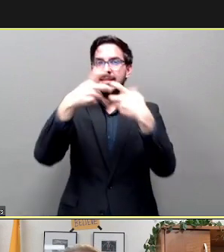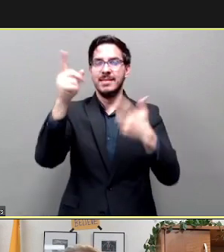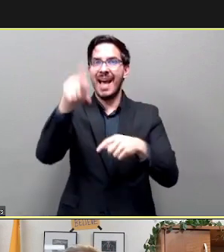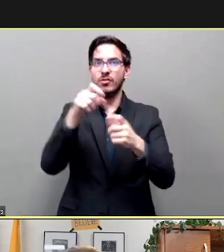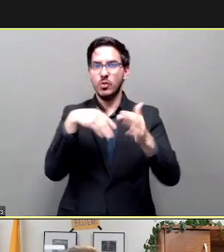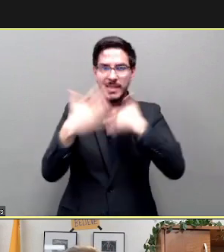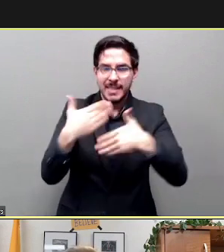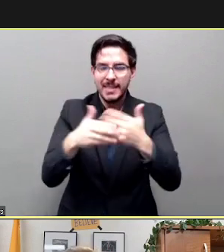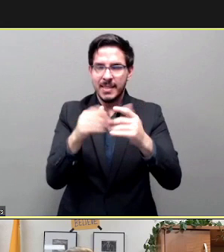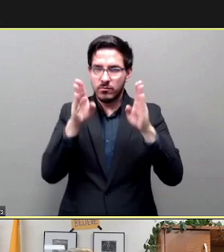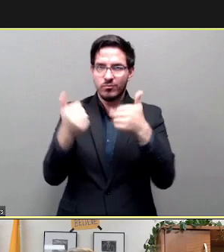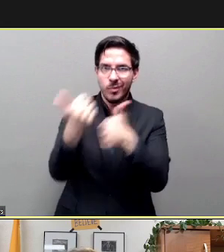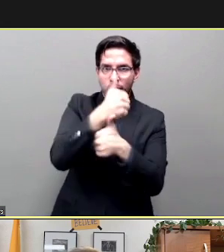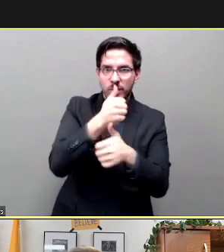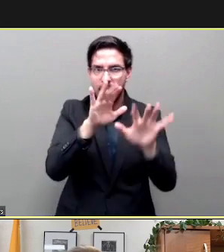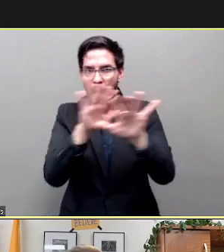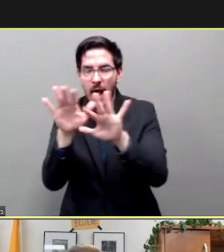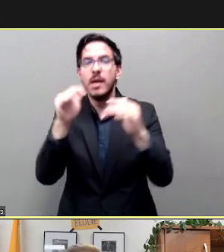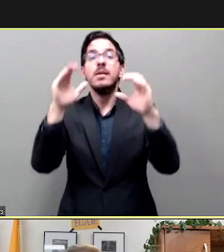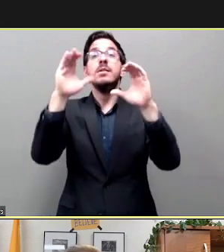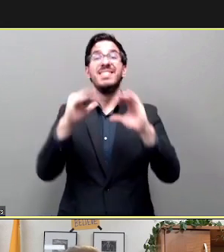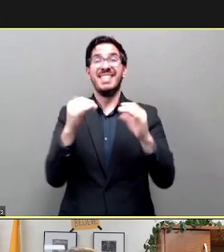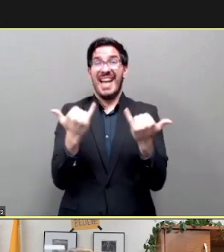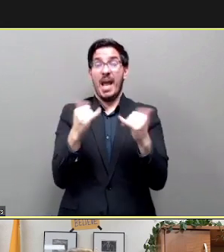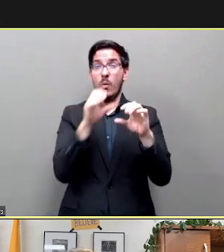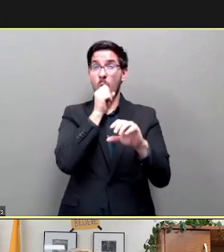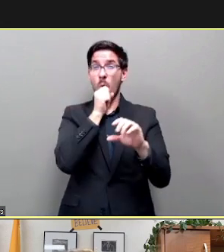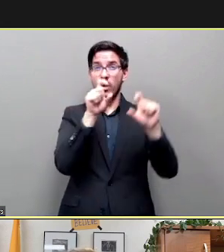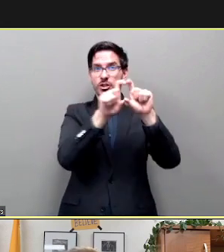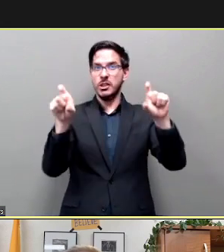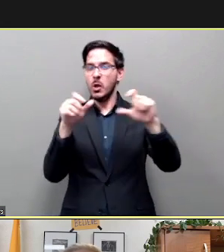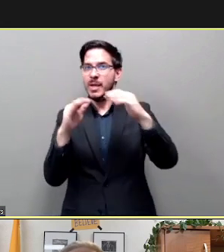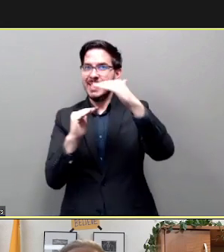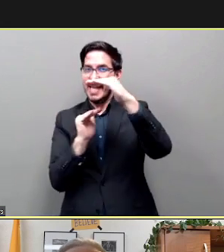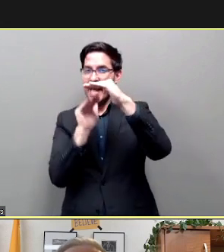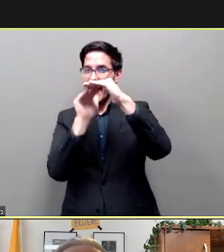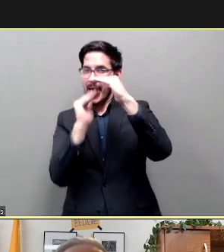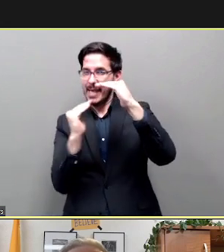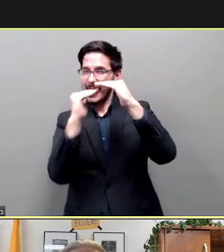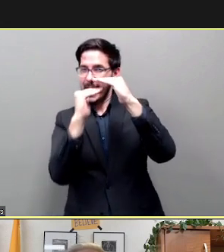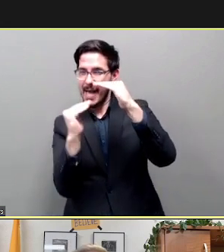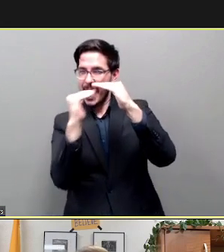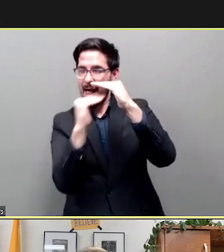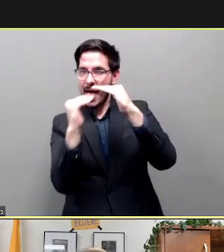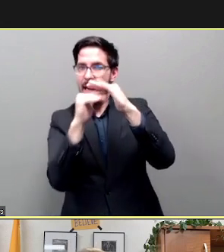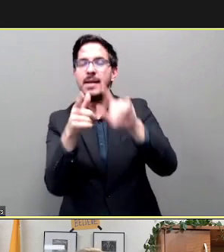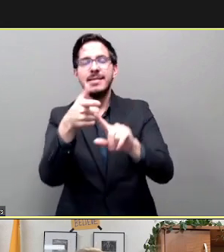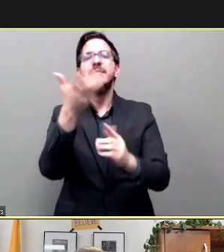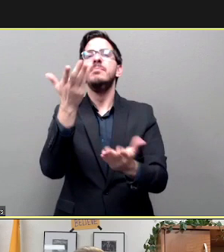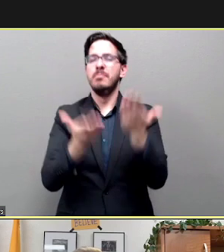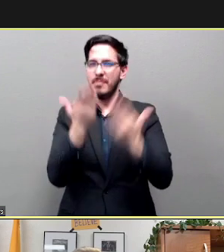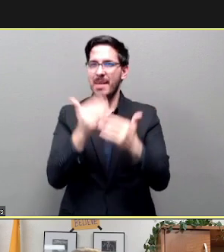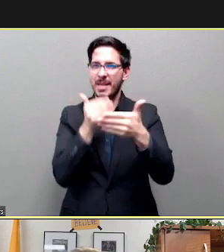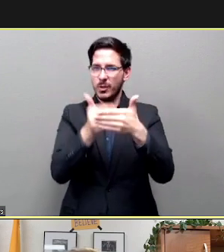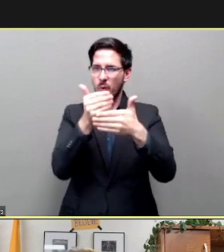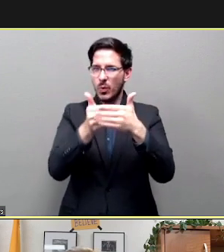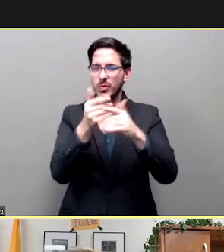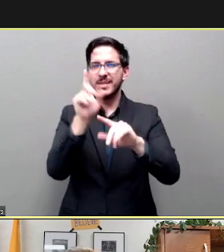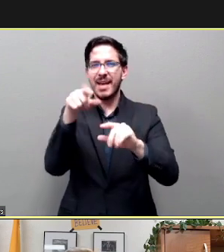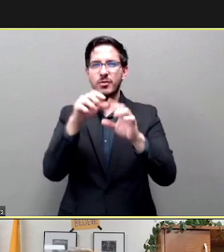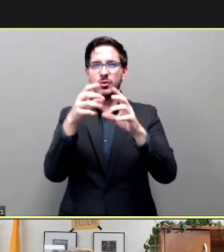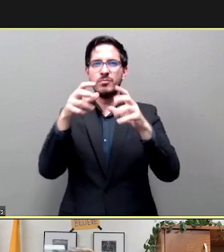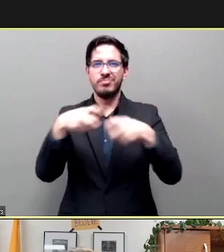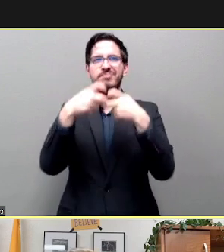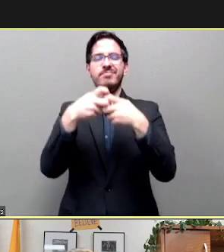be back there again. We're watching it closely, but what this actually means to be in that high orange area is